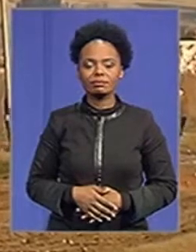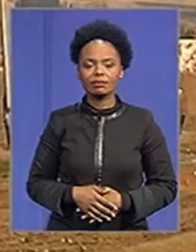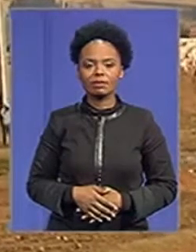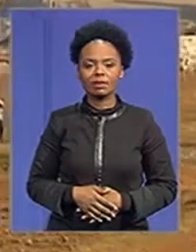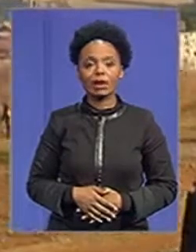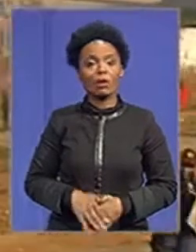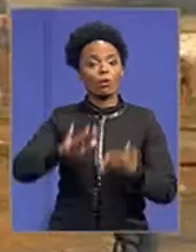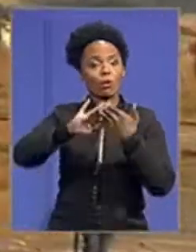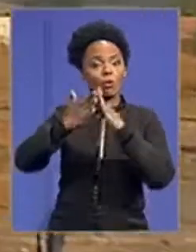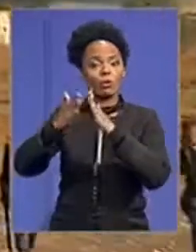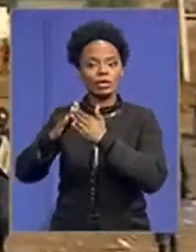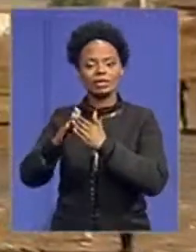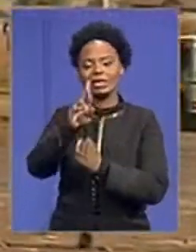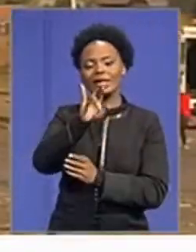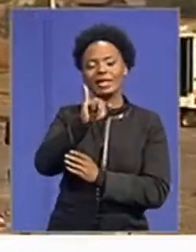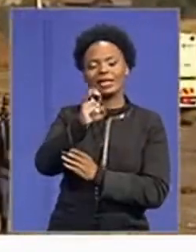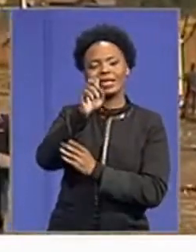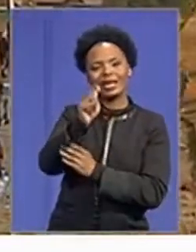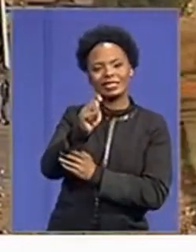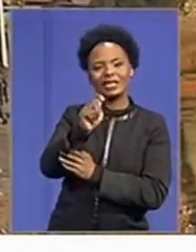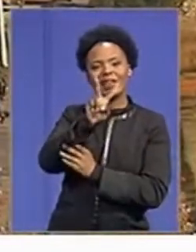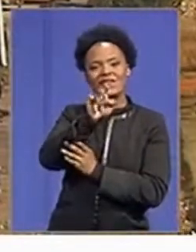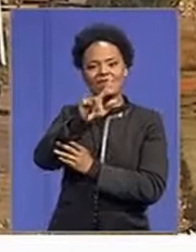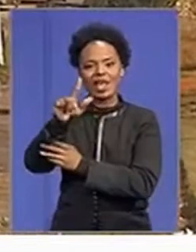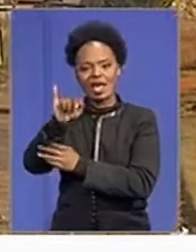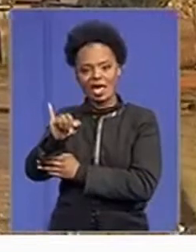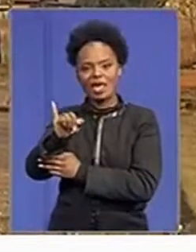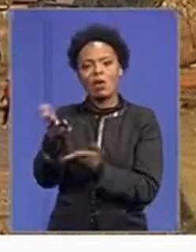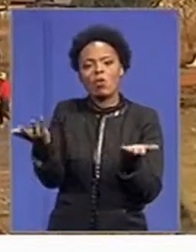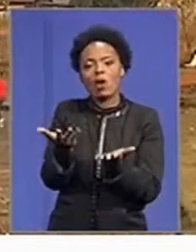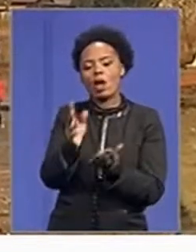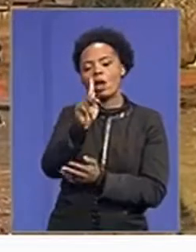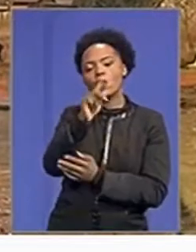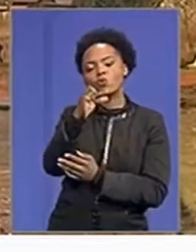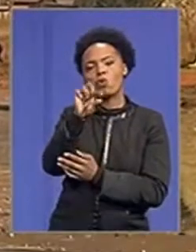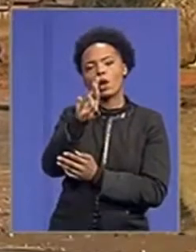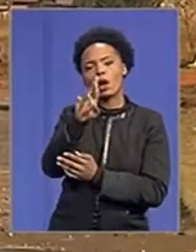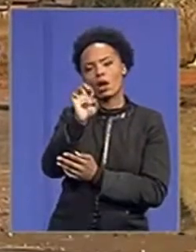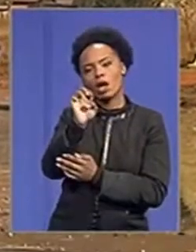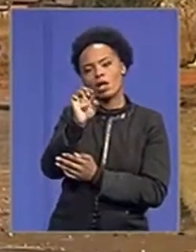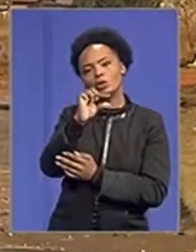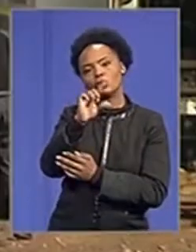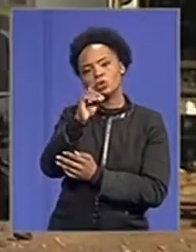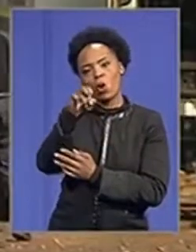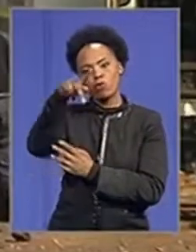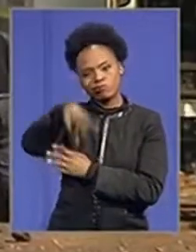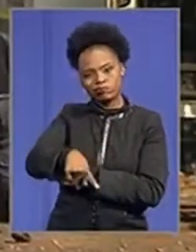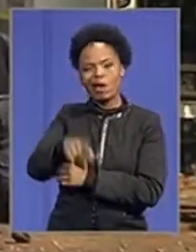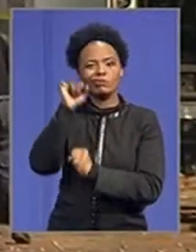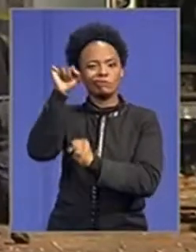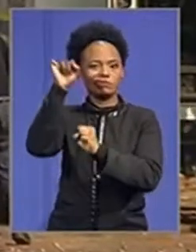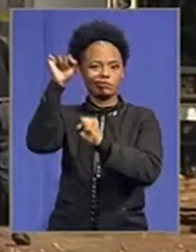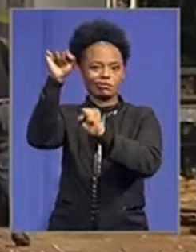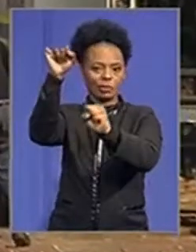Baahi baritfle e kantlenya na hutoropo ya Kruka's Dopp baileba ipila ezaka chokeho ya matlo upijana kajeno. Sepole